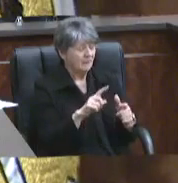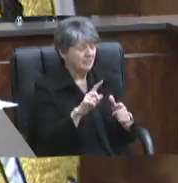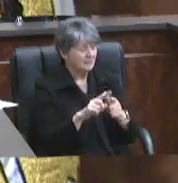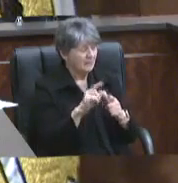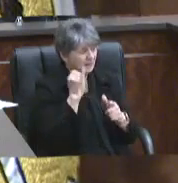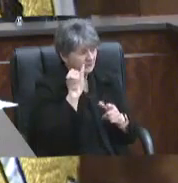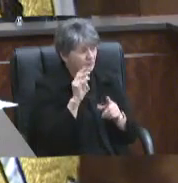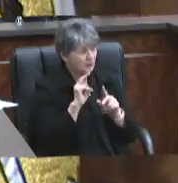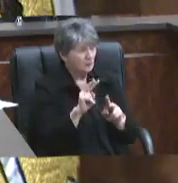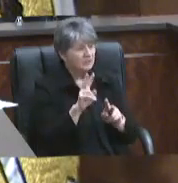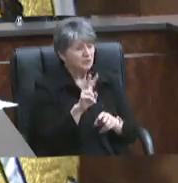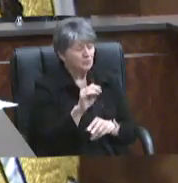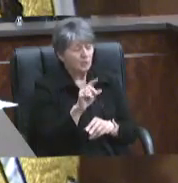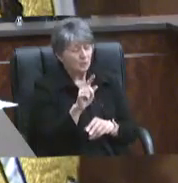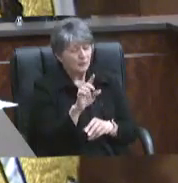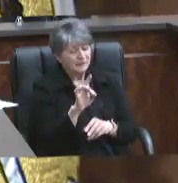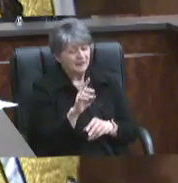the